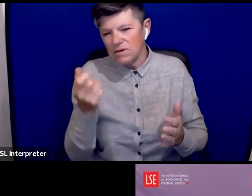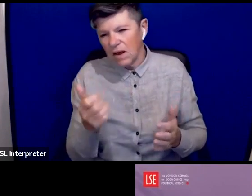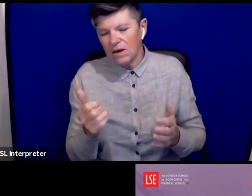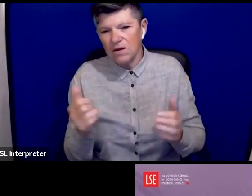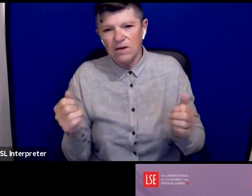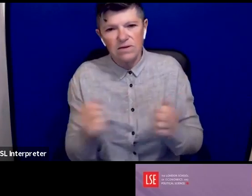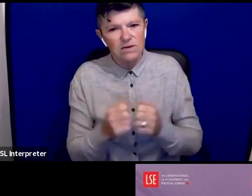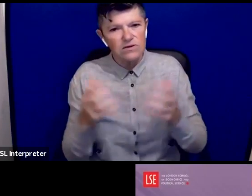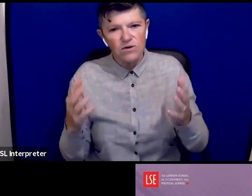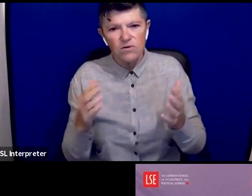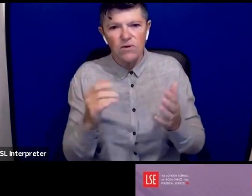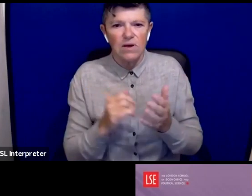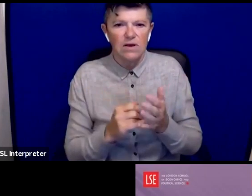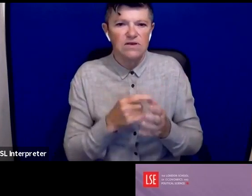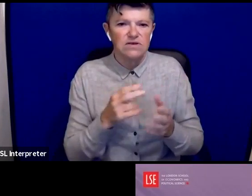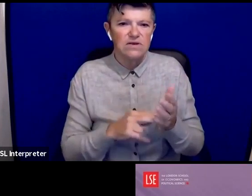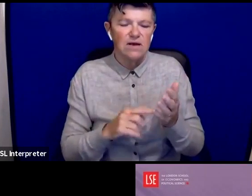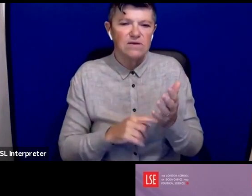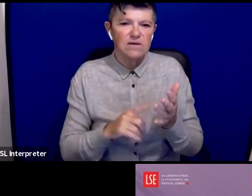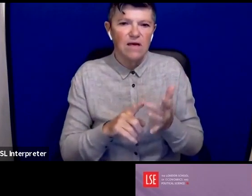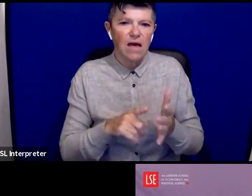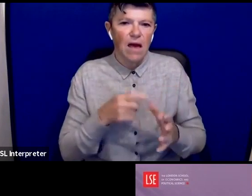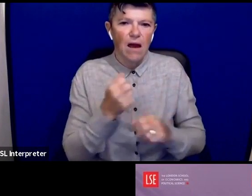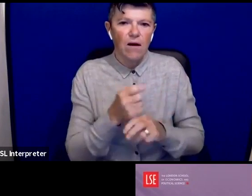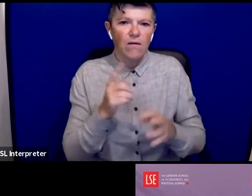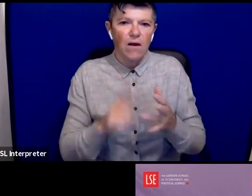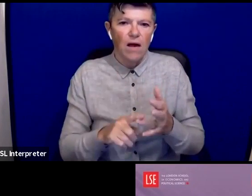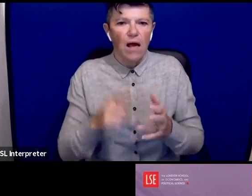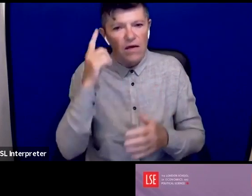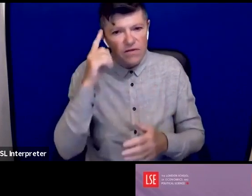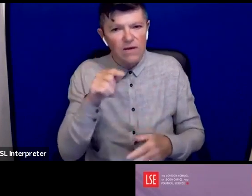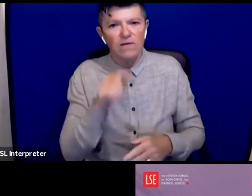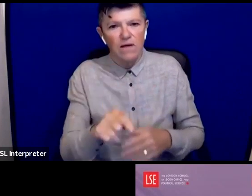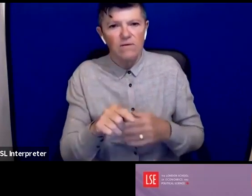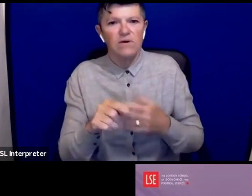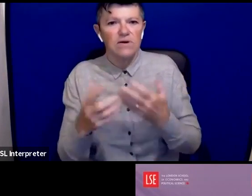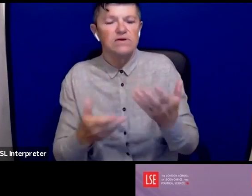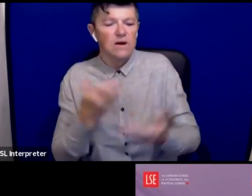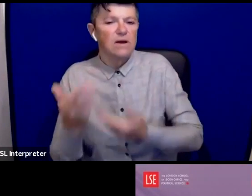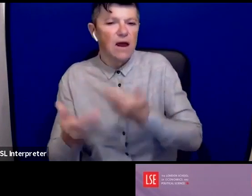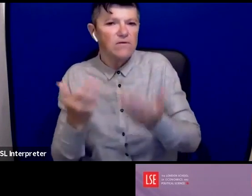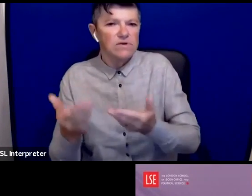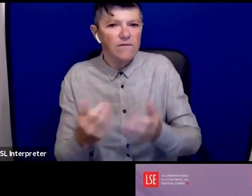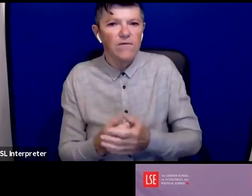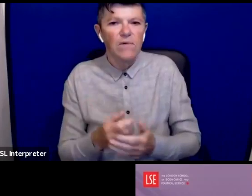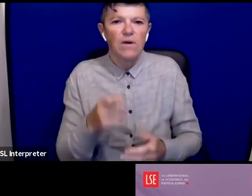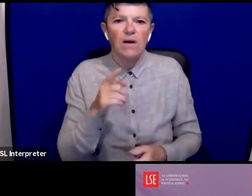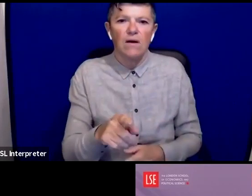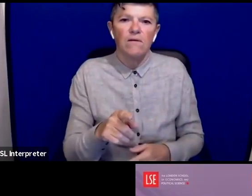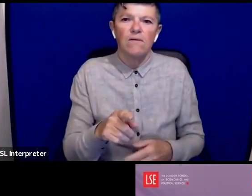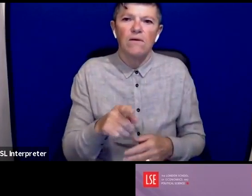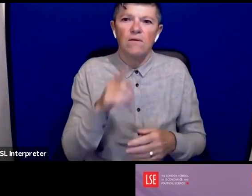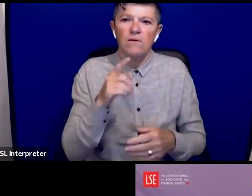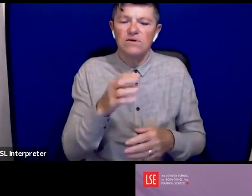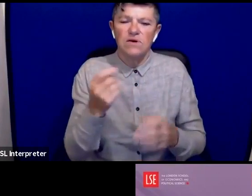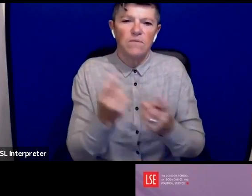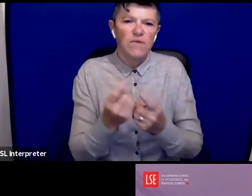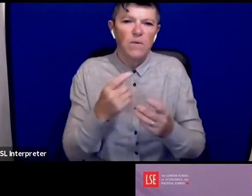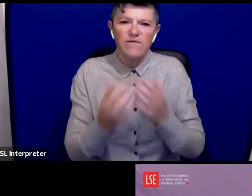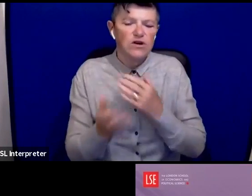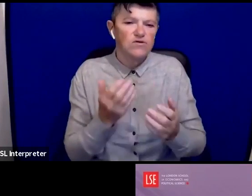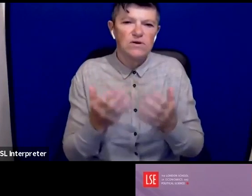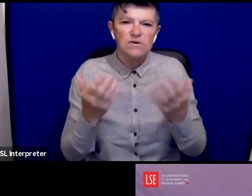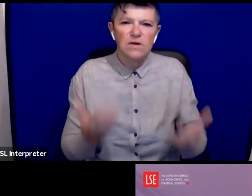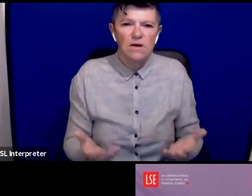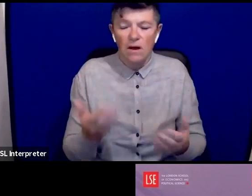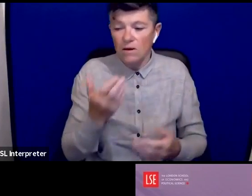Santiago. I do think that there is a common narrative. First of all, something that we haven't addressed today, and I don't know where it's going